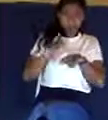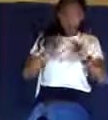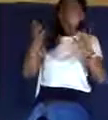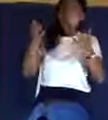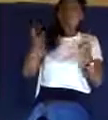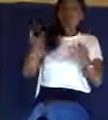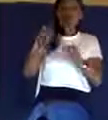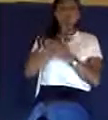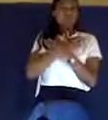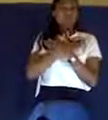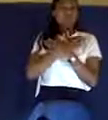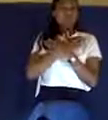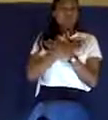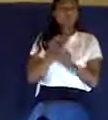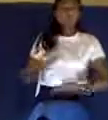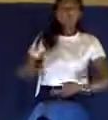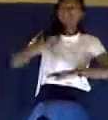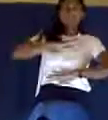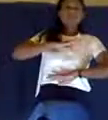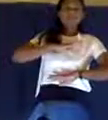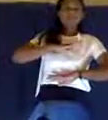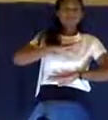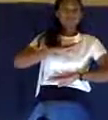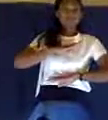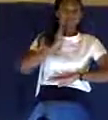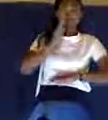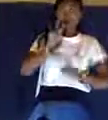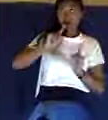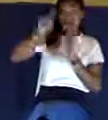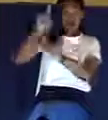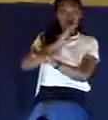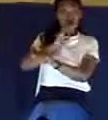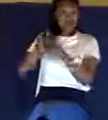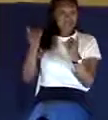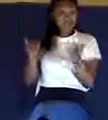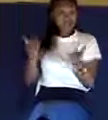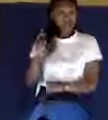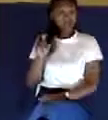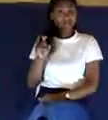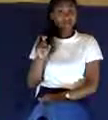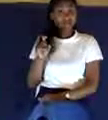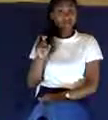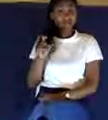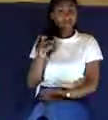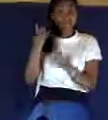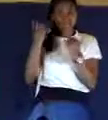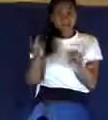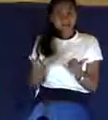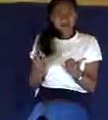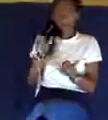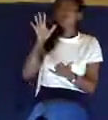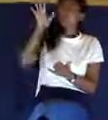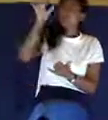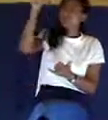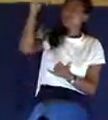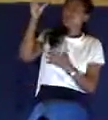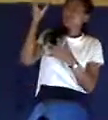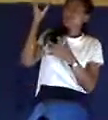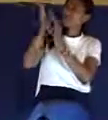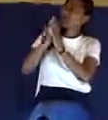and fullness, would you come to Christ today? Would you reach out and pray in